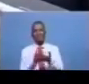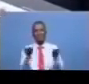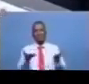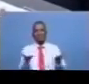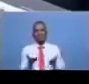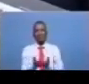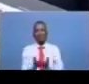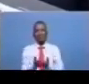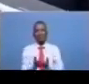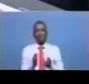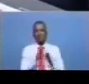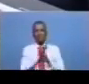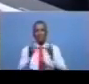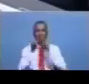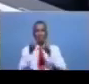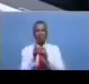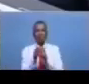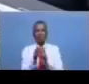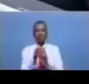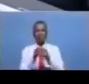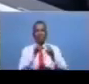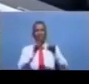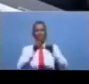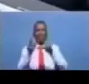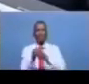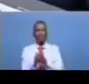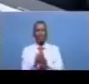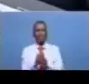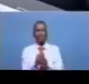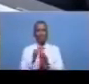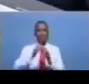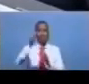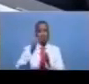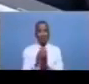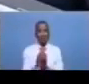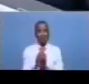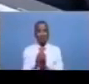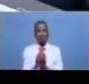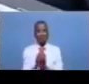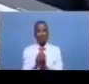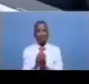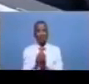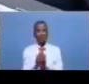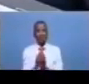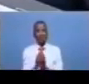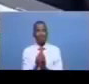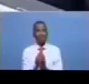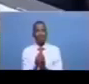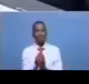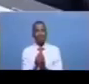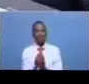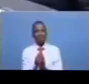here, we don't ridicule the likes of Senior Kutuampao and Jason Amenuva. We all see how they struggle on their feet, yet we don't come here to mock